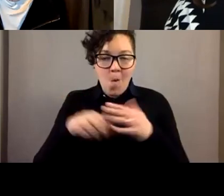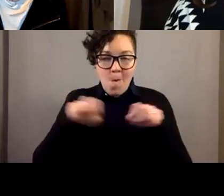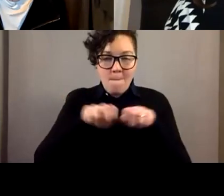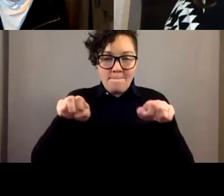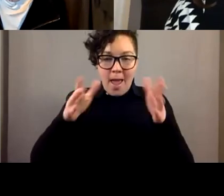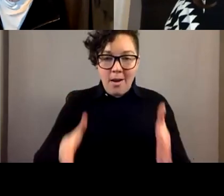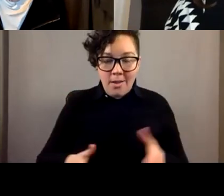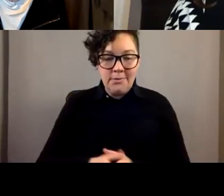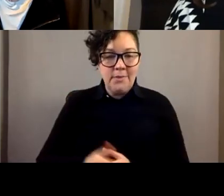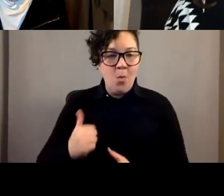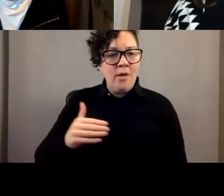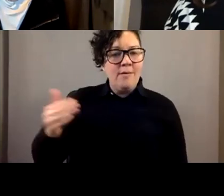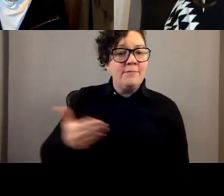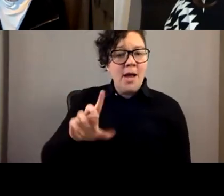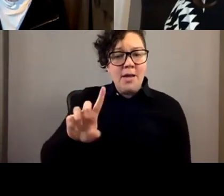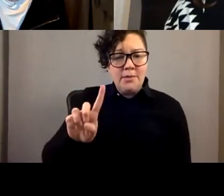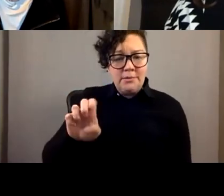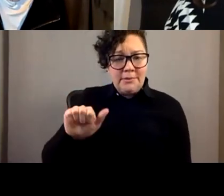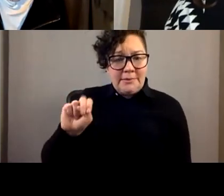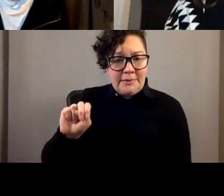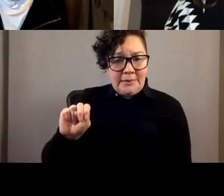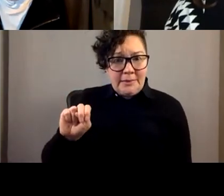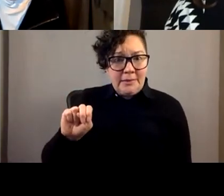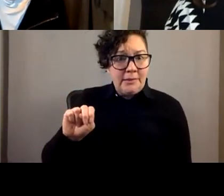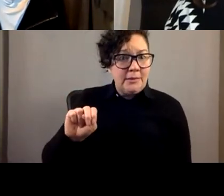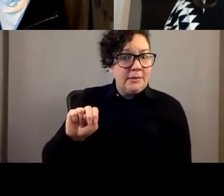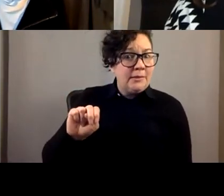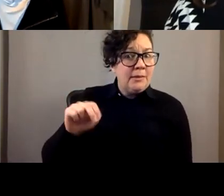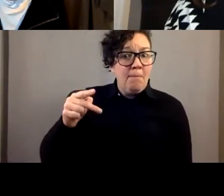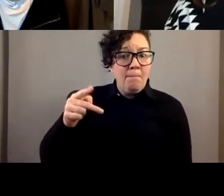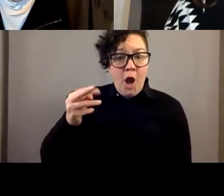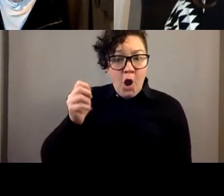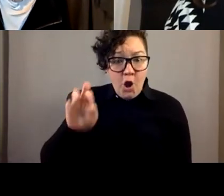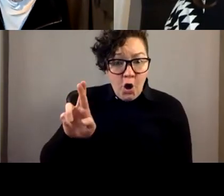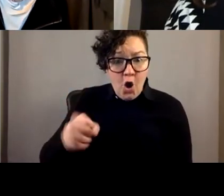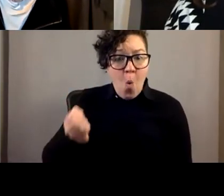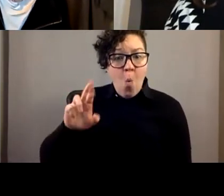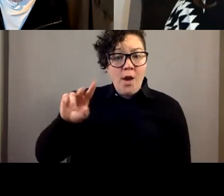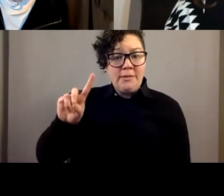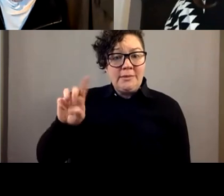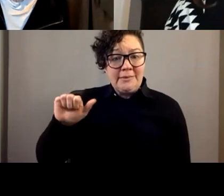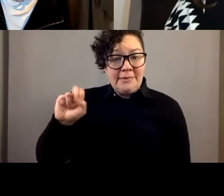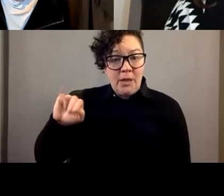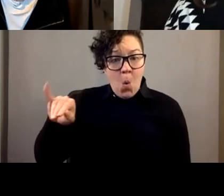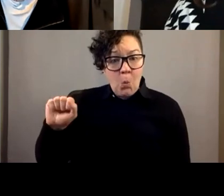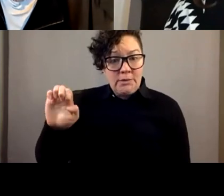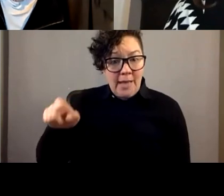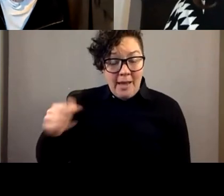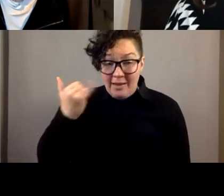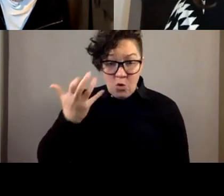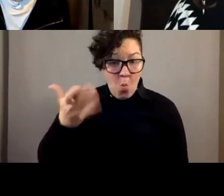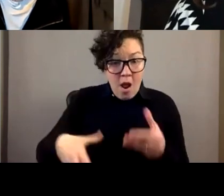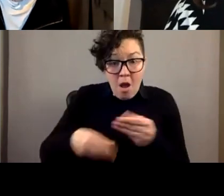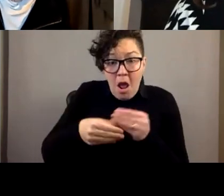Puega or Dean Jose, if you guys wanted to have any closing words on this incredibly deep